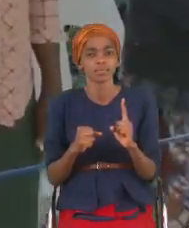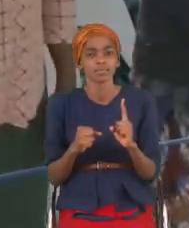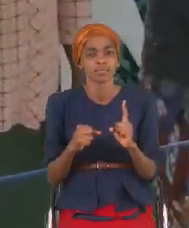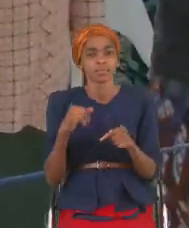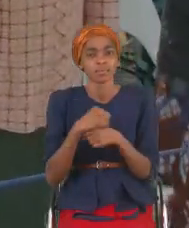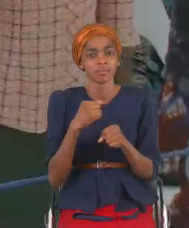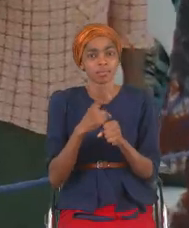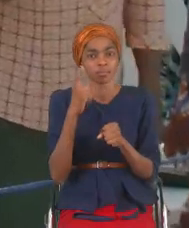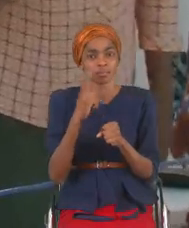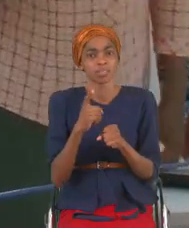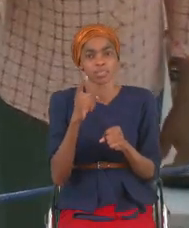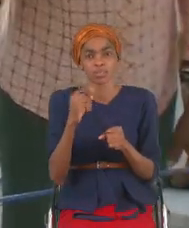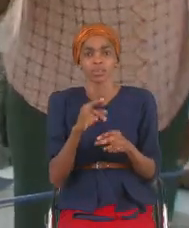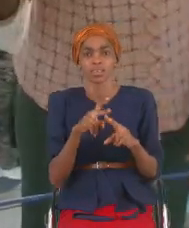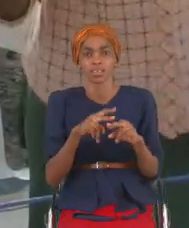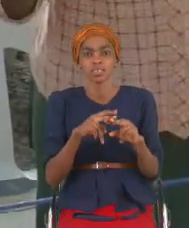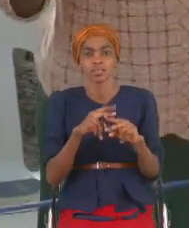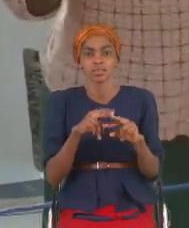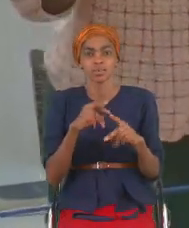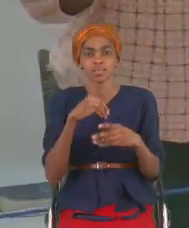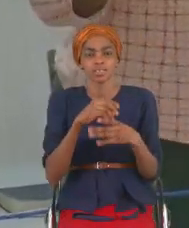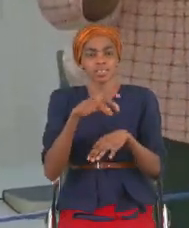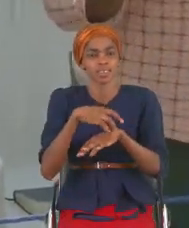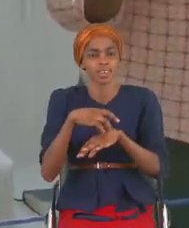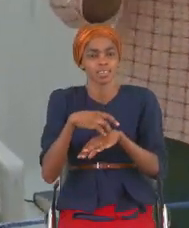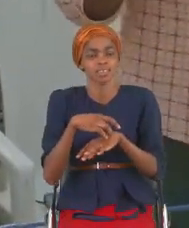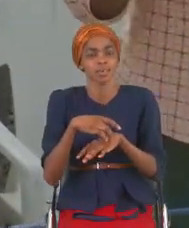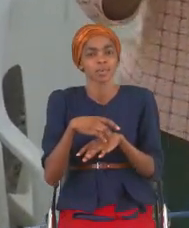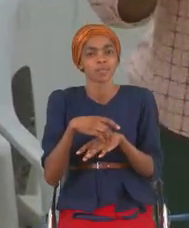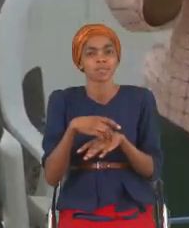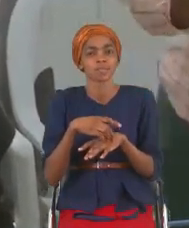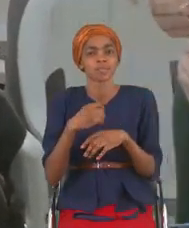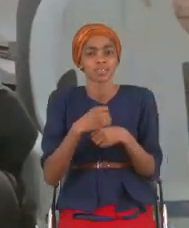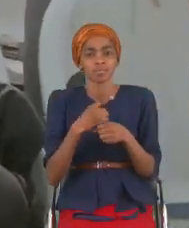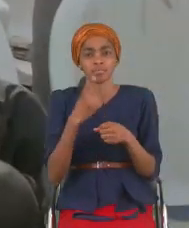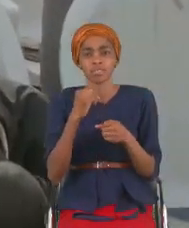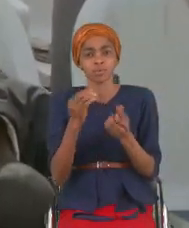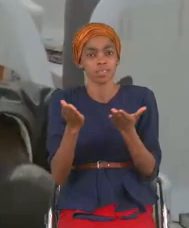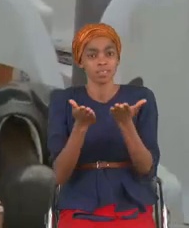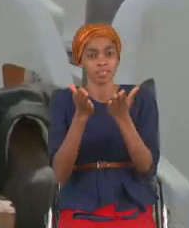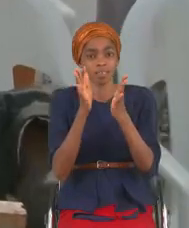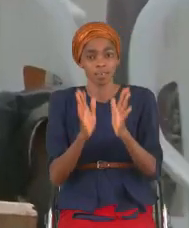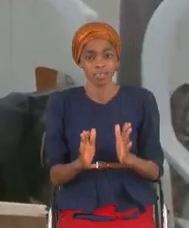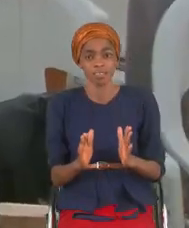making salt in the earth because t-word